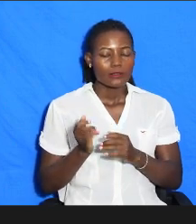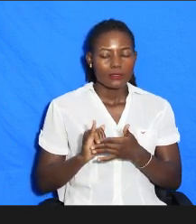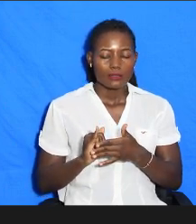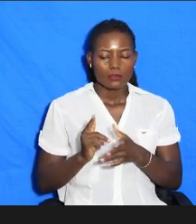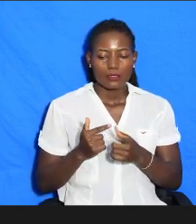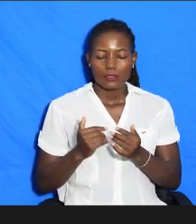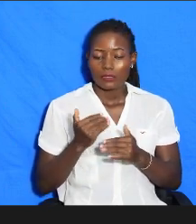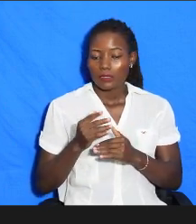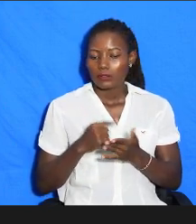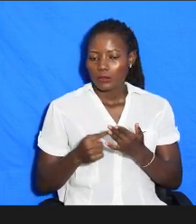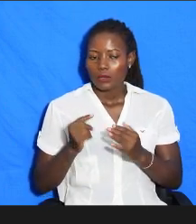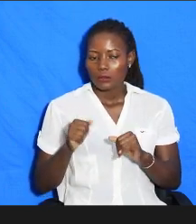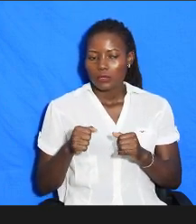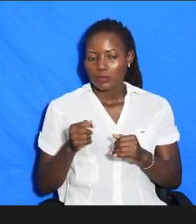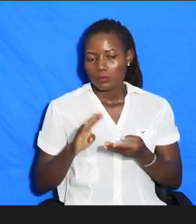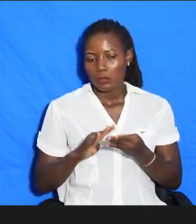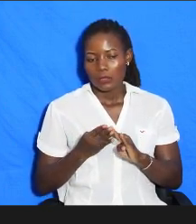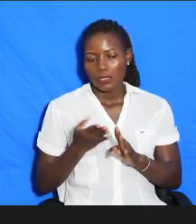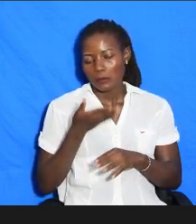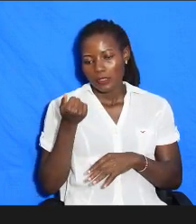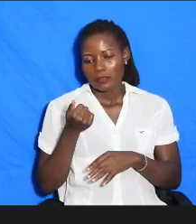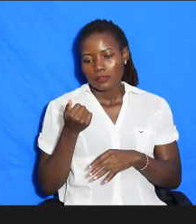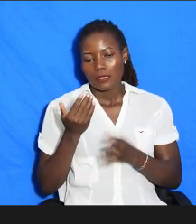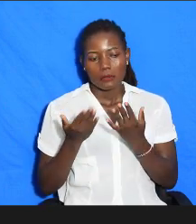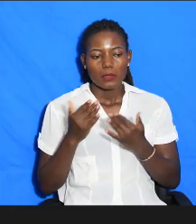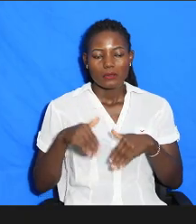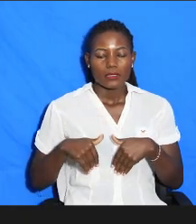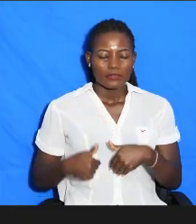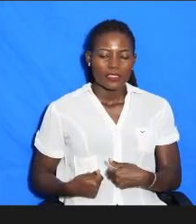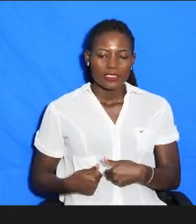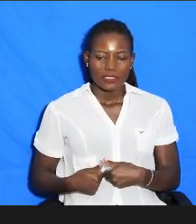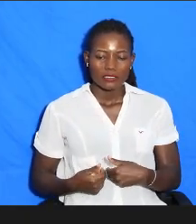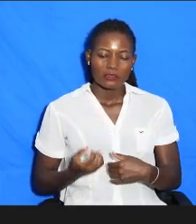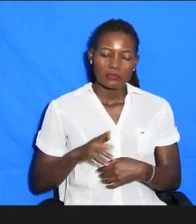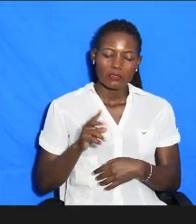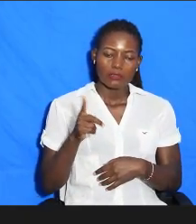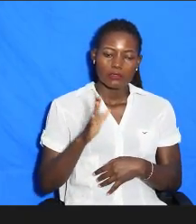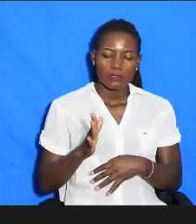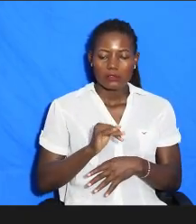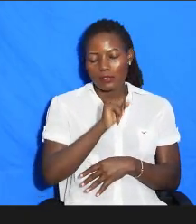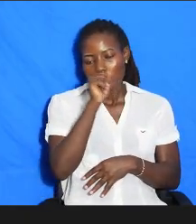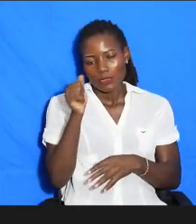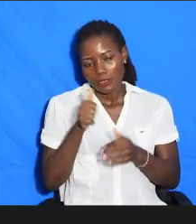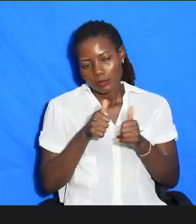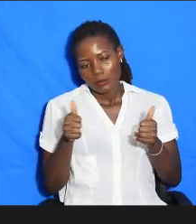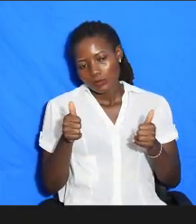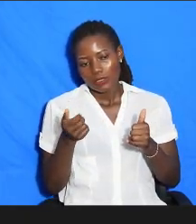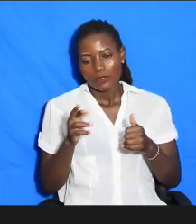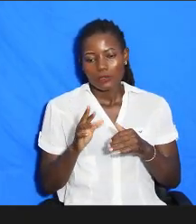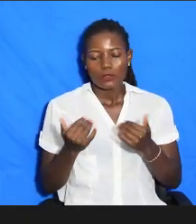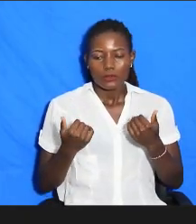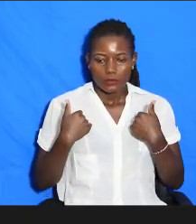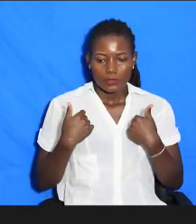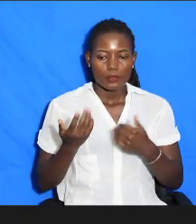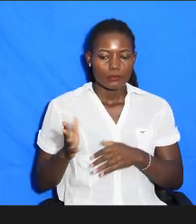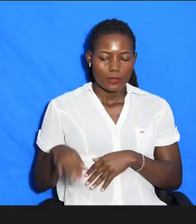up getting better. Maybe there's something that's happening. Maybe it's fatigue that has piled. Maybe that day you didn't wake up well. Maybe you slept late or something like